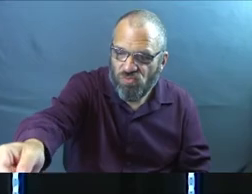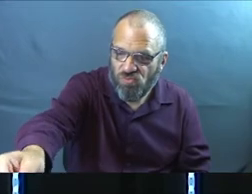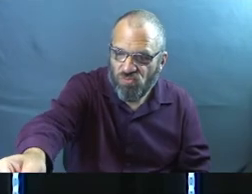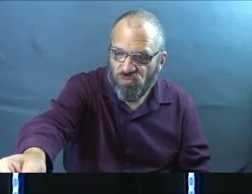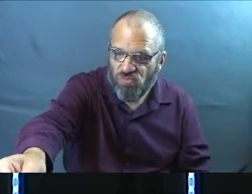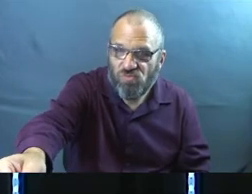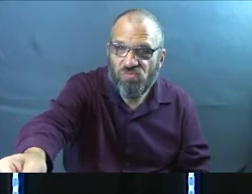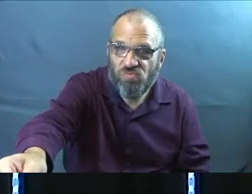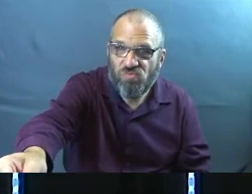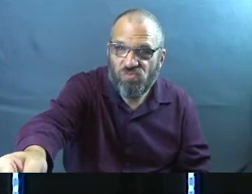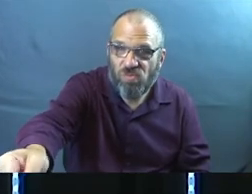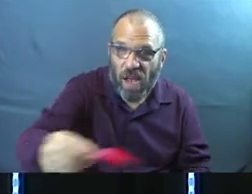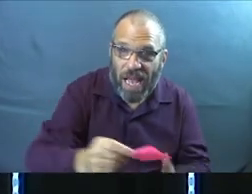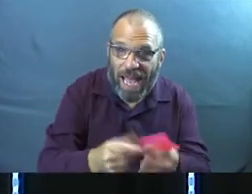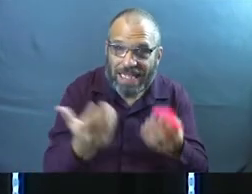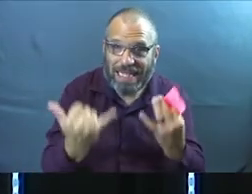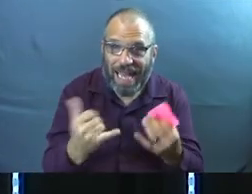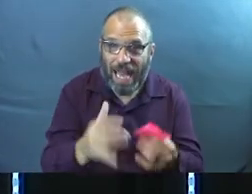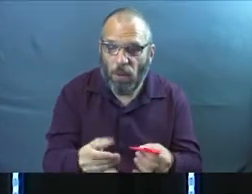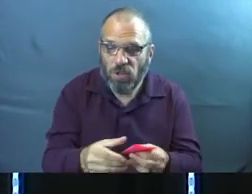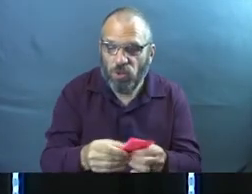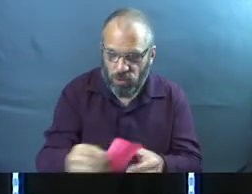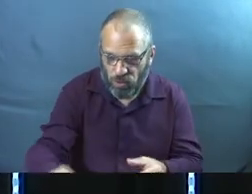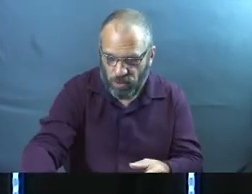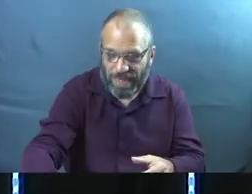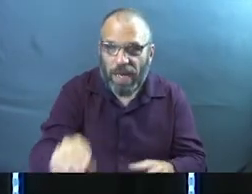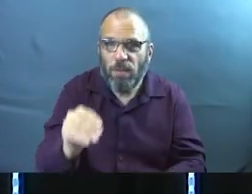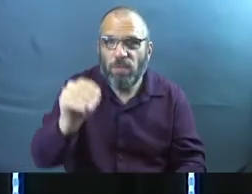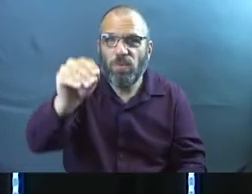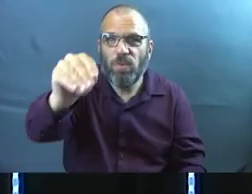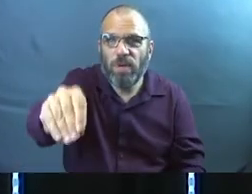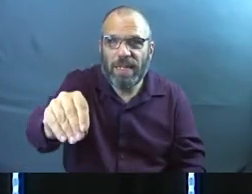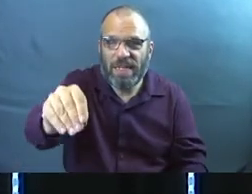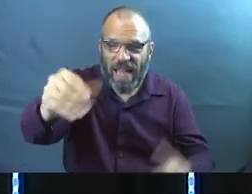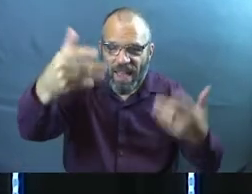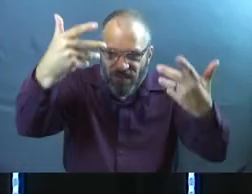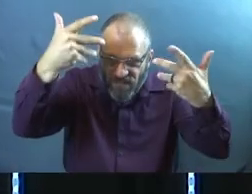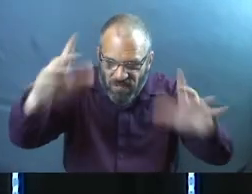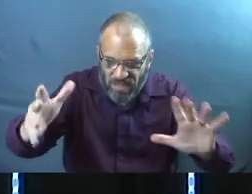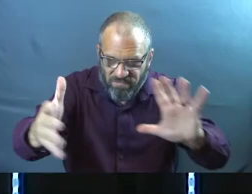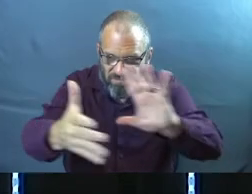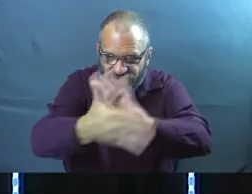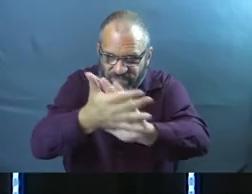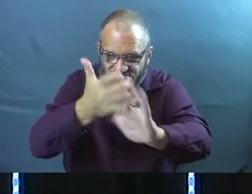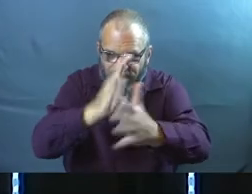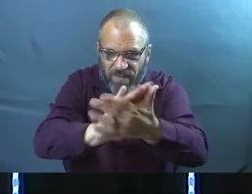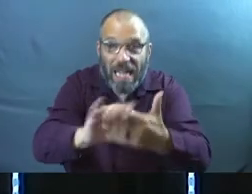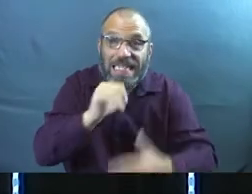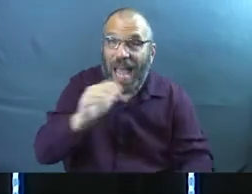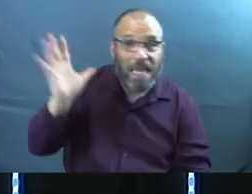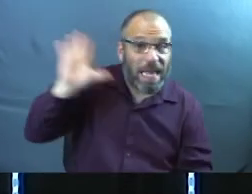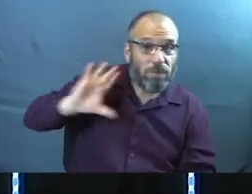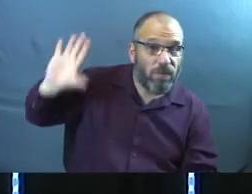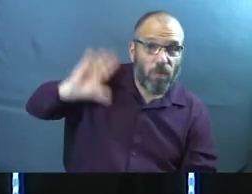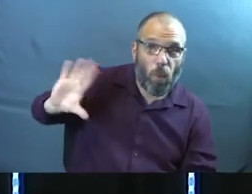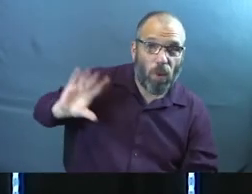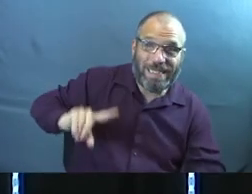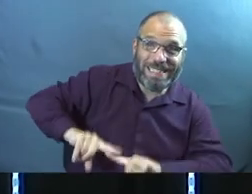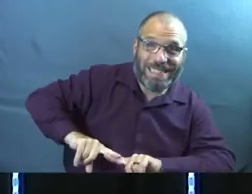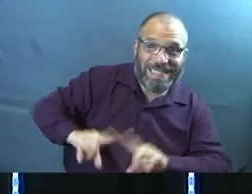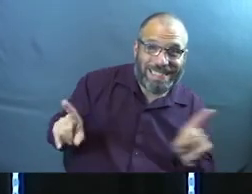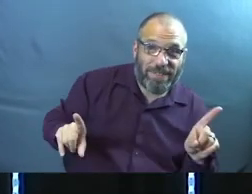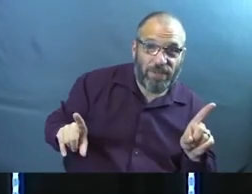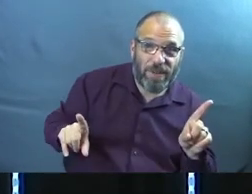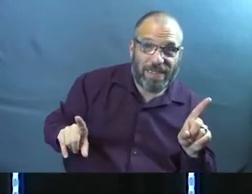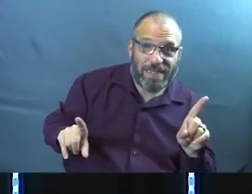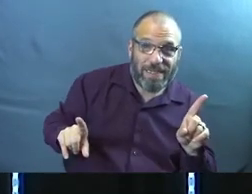And I want you to cross that line today. And I want you to be done with it in a way that you've never been. And I don't